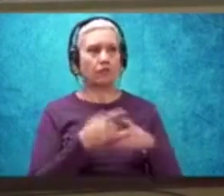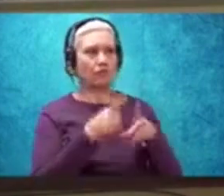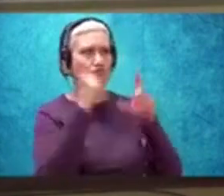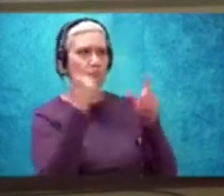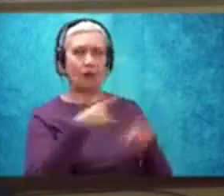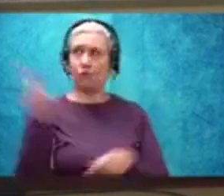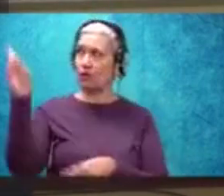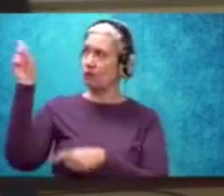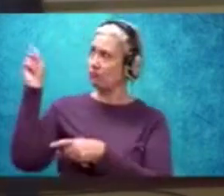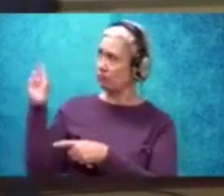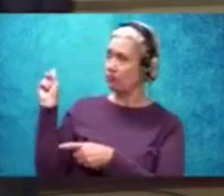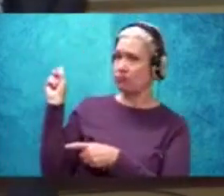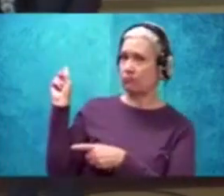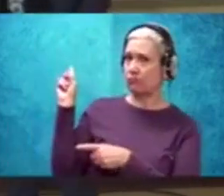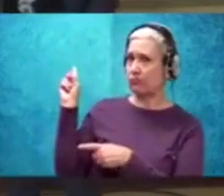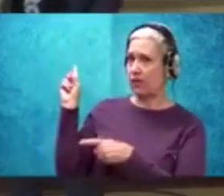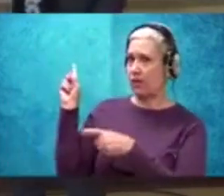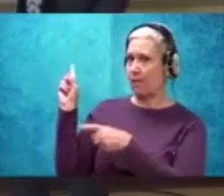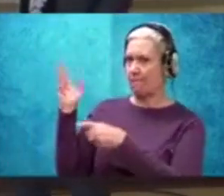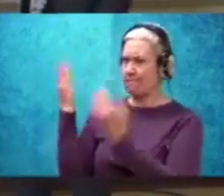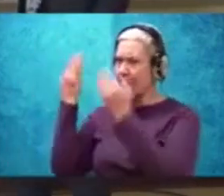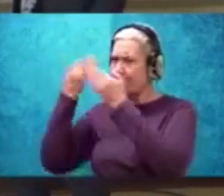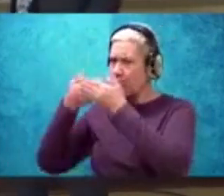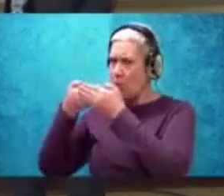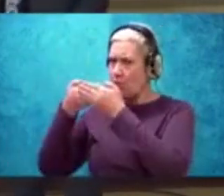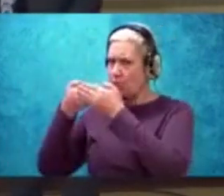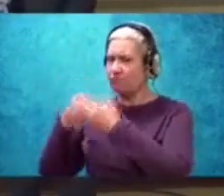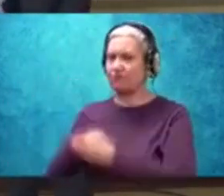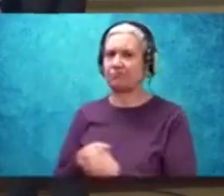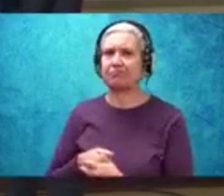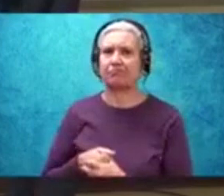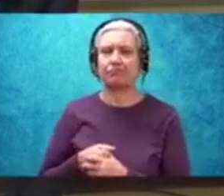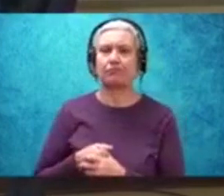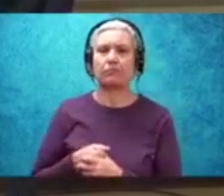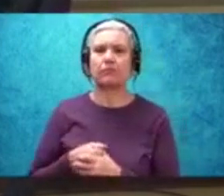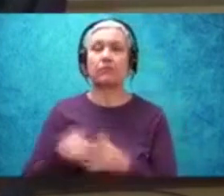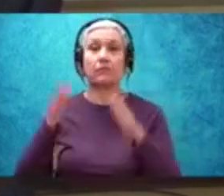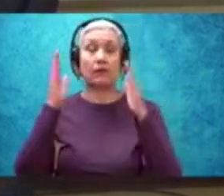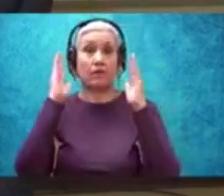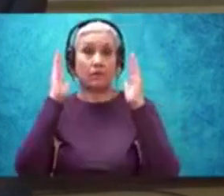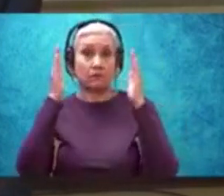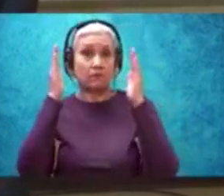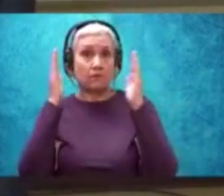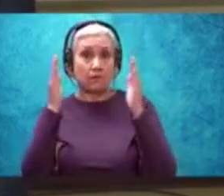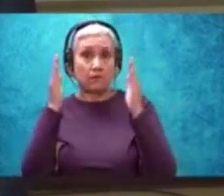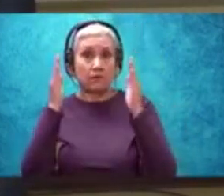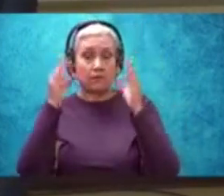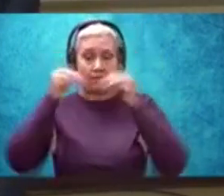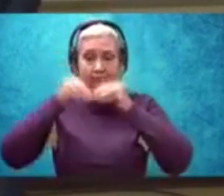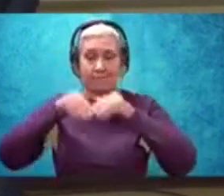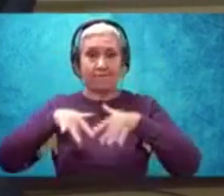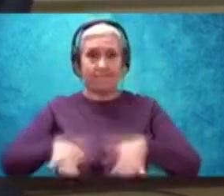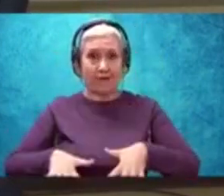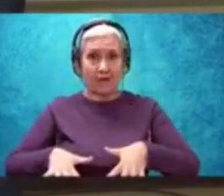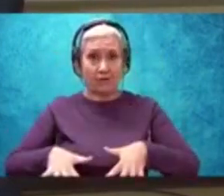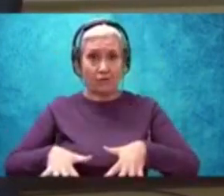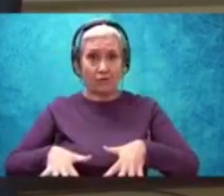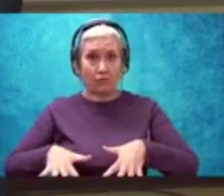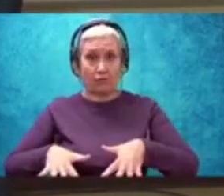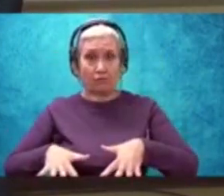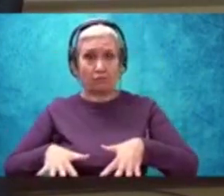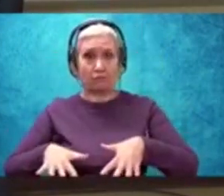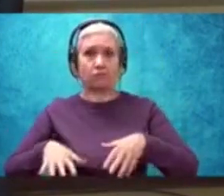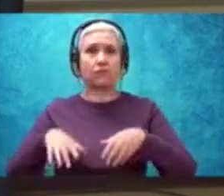section for the critical standard. So today we're going to focus our attention on being able to factor quadratic expressions